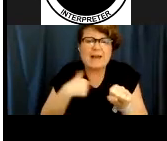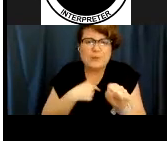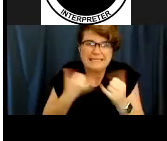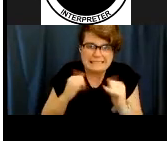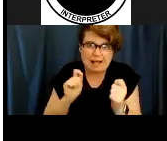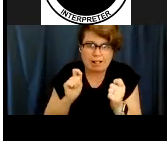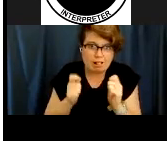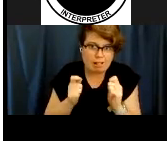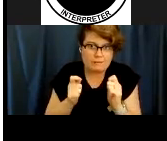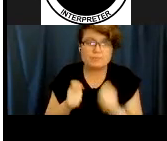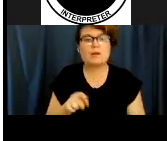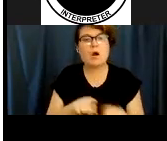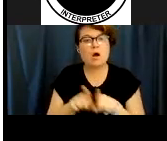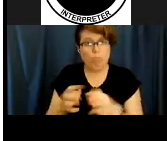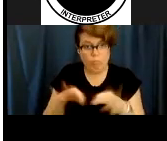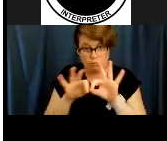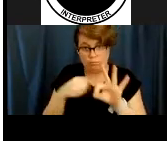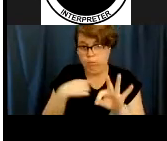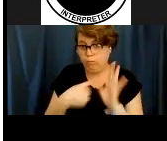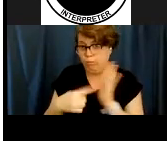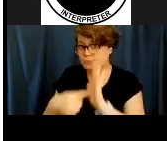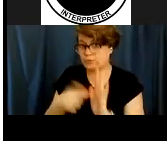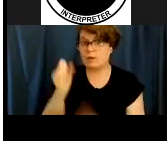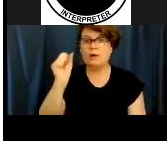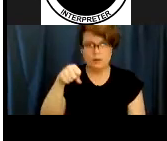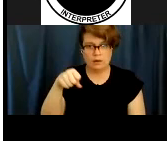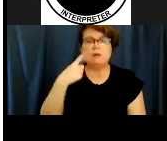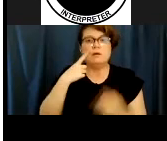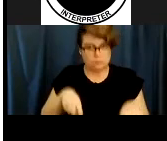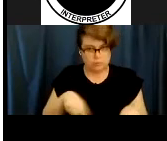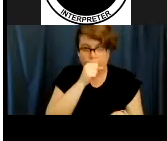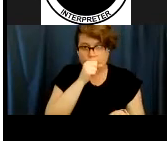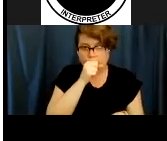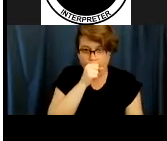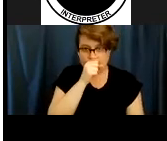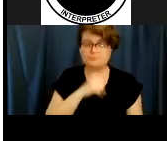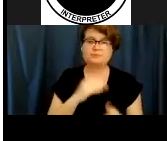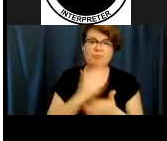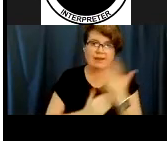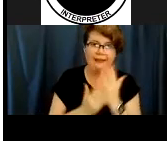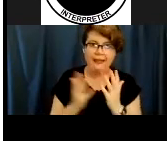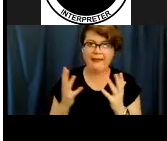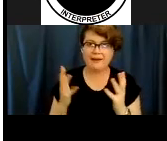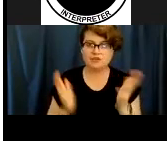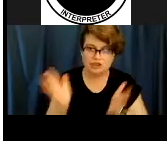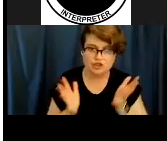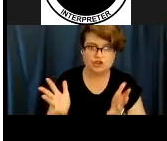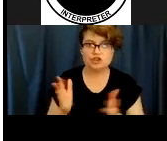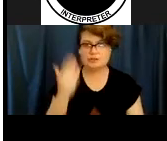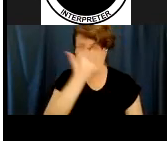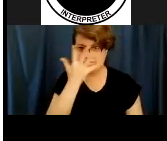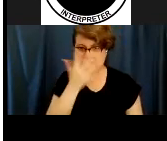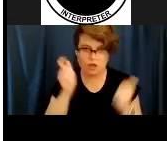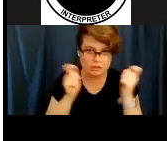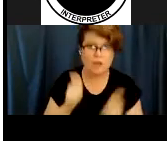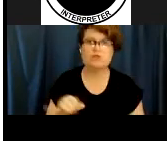be sure we're signaling affirmation through head nods, hand gestures, and facial expressions. I know I think it can